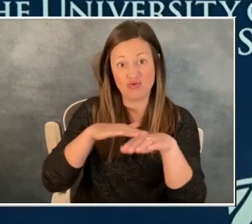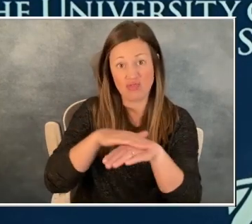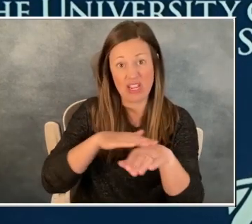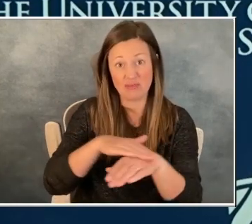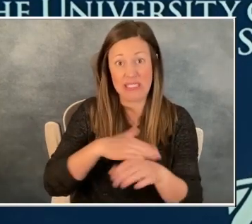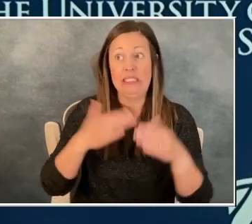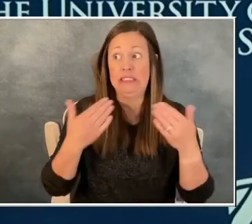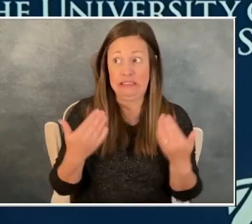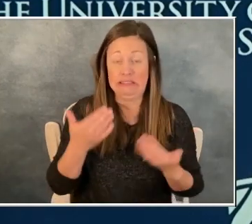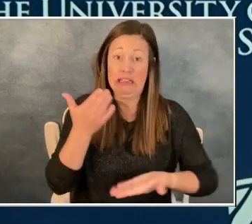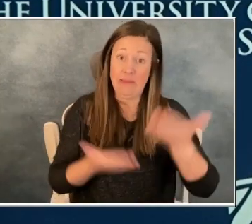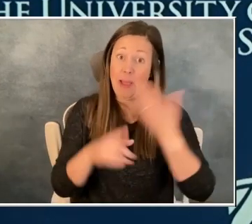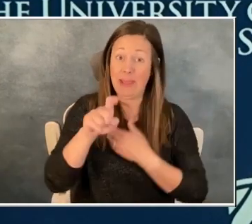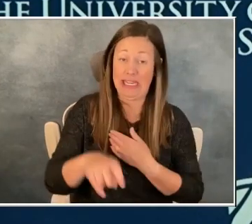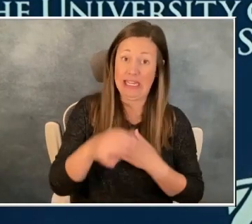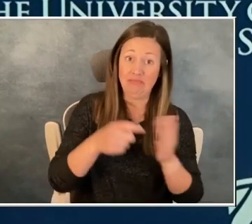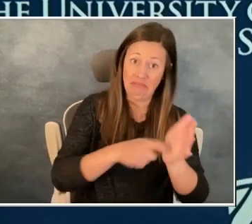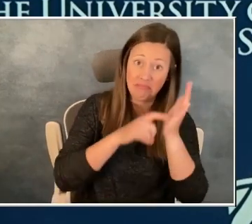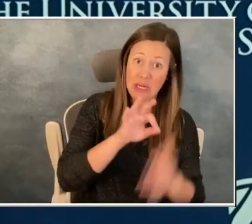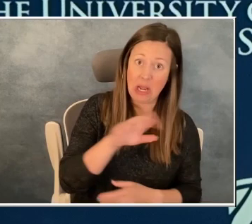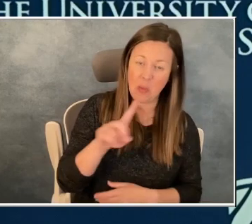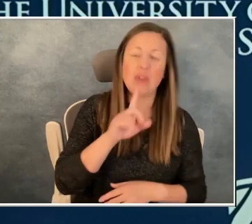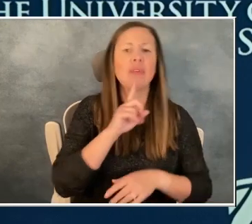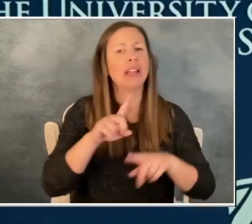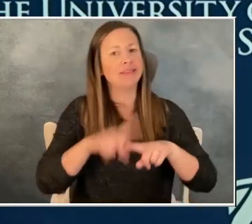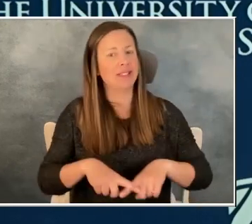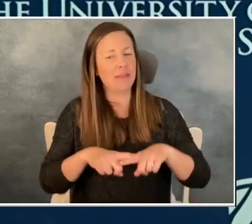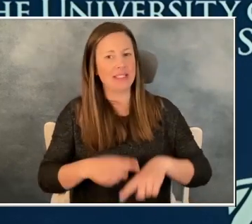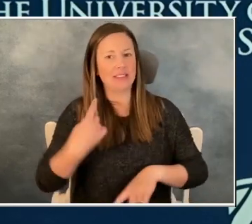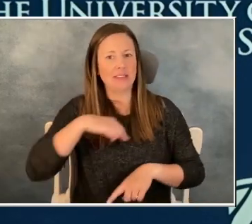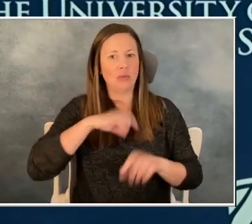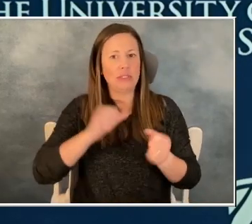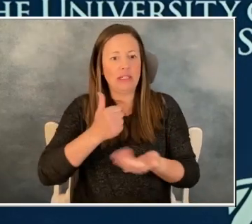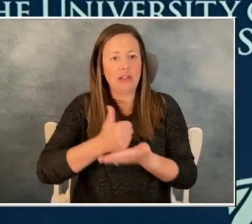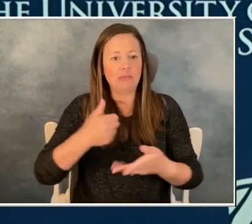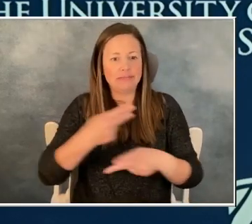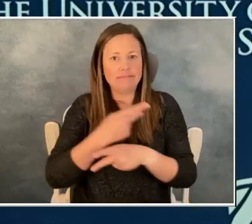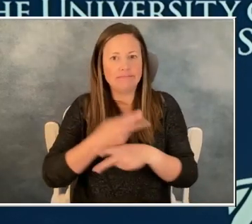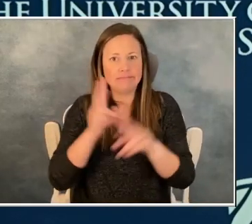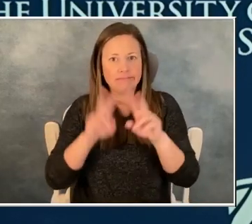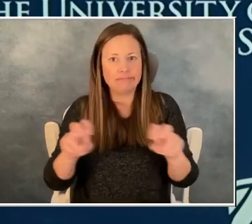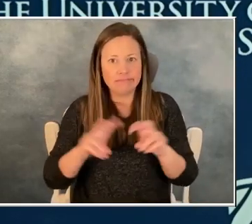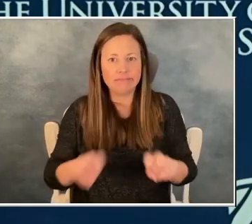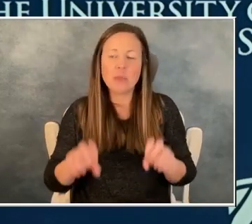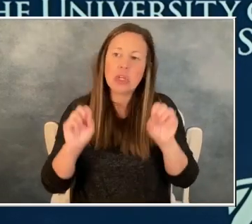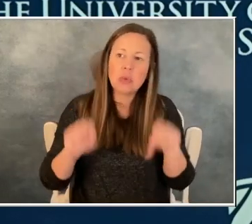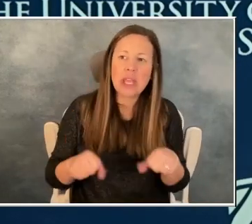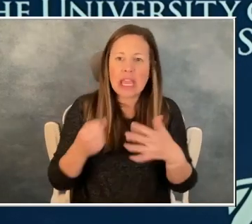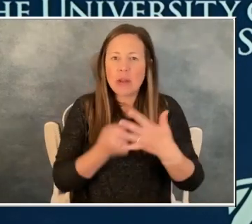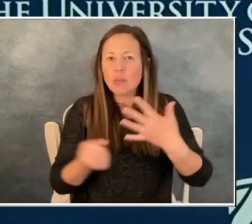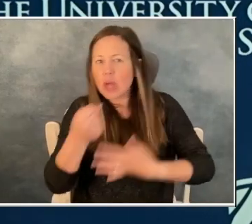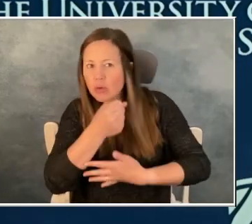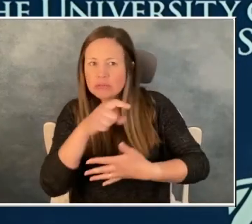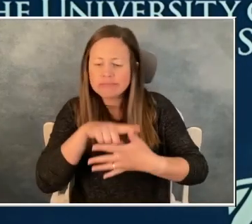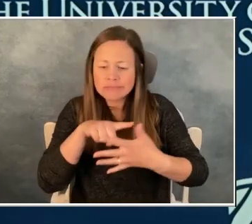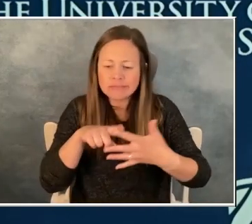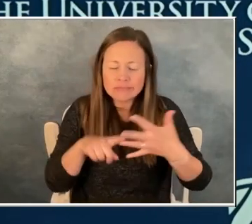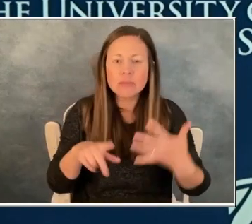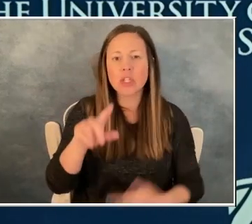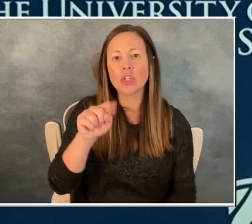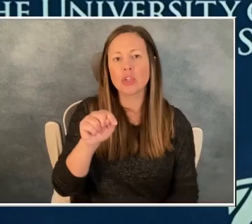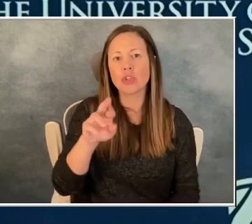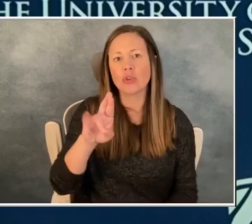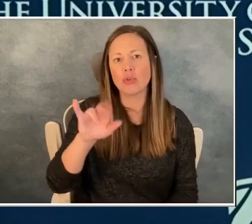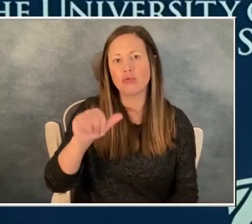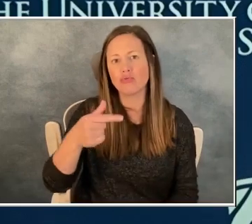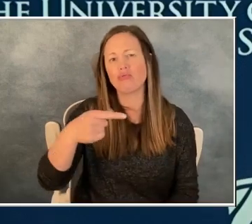department. So we can kind of help figure that out for you, and we can, triage is a term we use to kind of figure out, do you